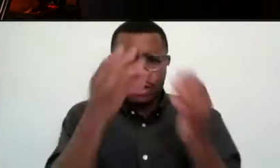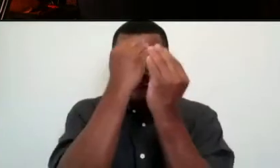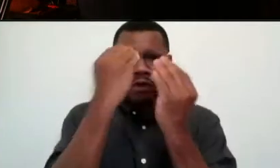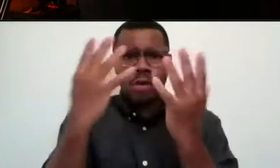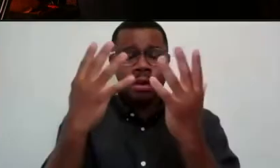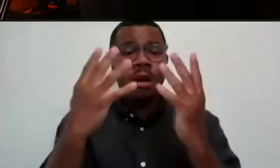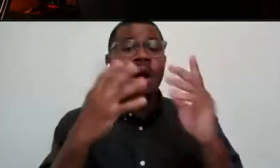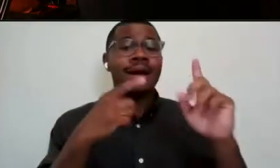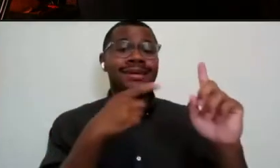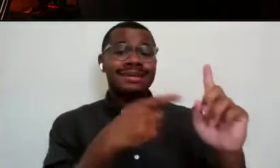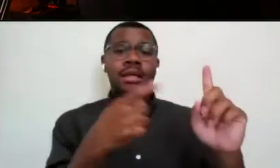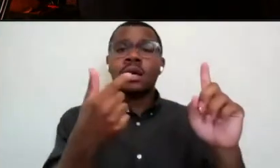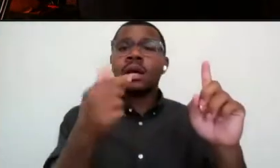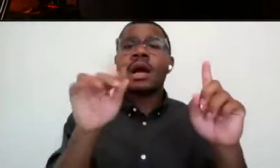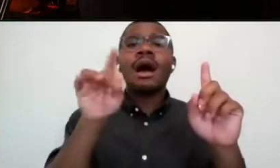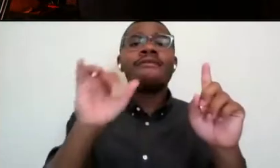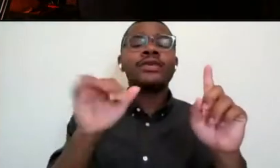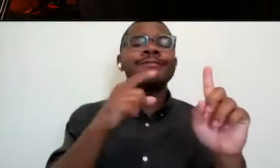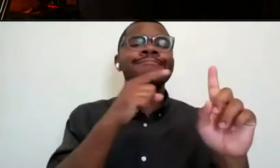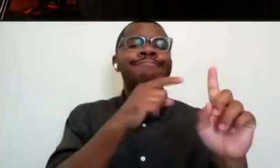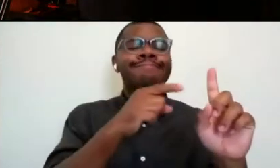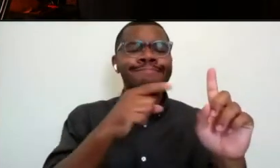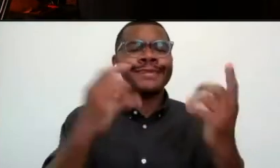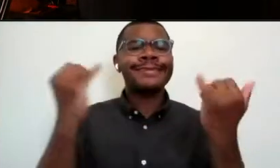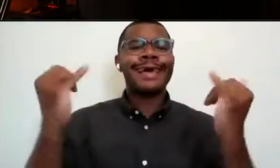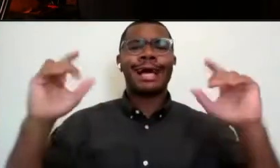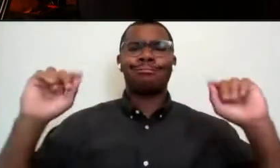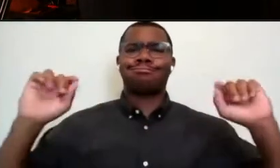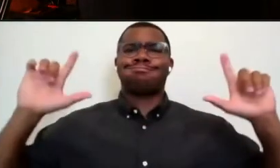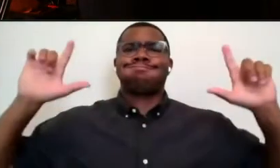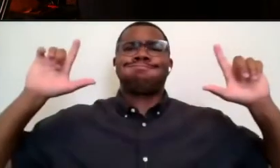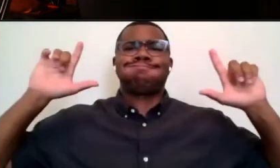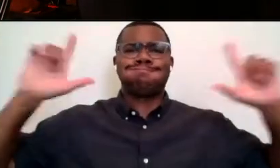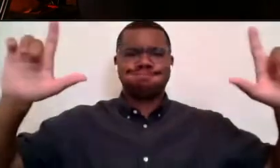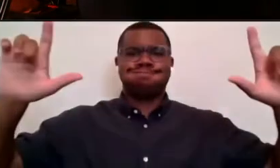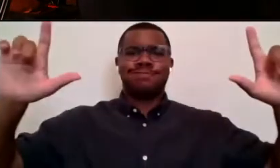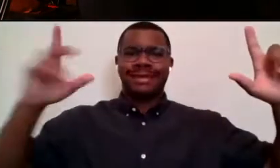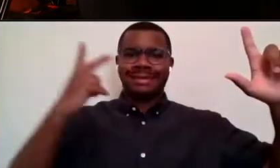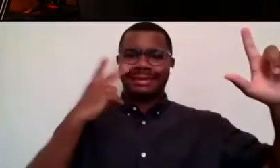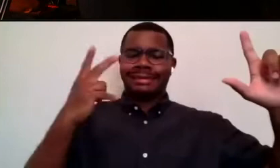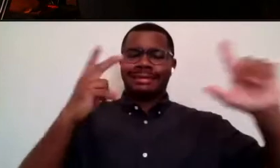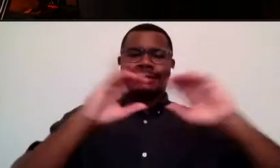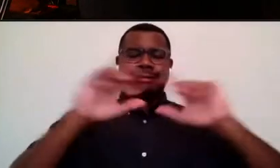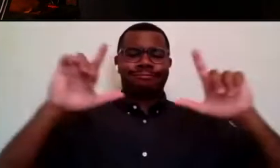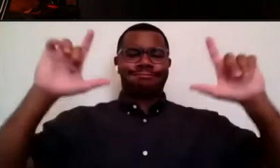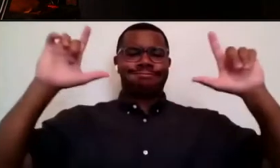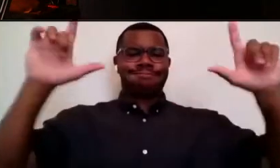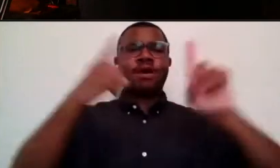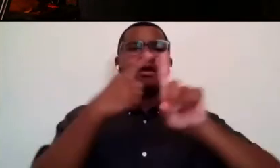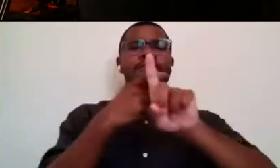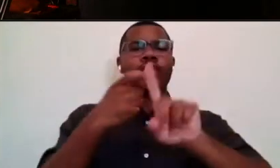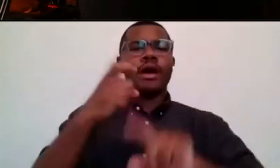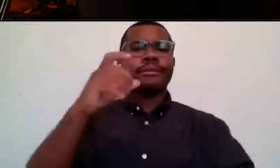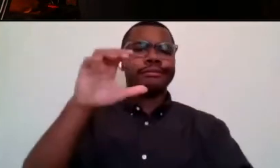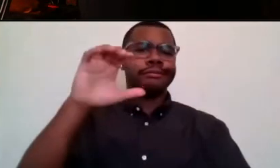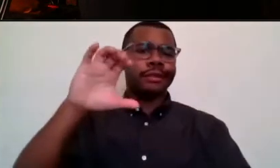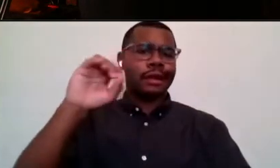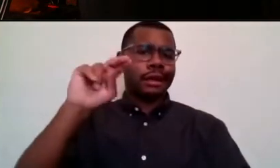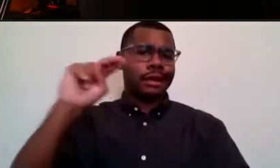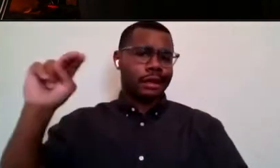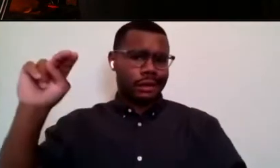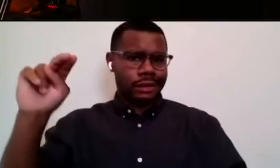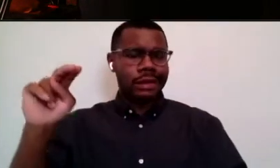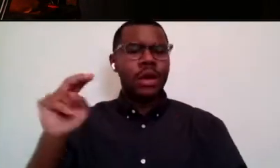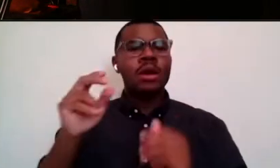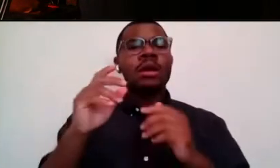us on screen really big from Hartford today while Rhodessa is here in the room. So I'm going